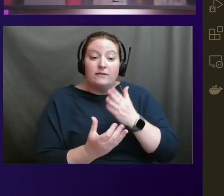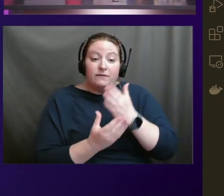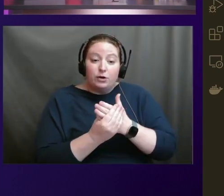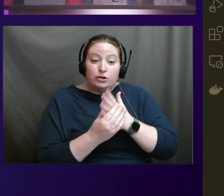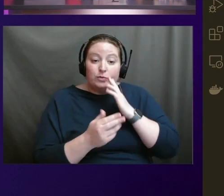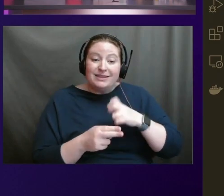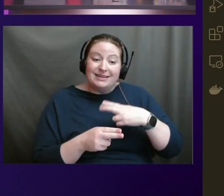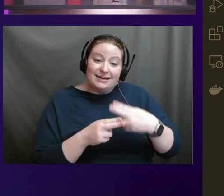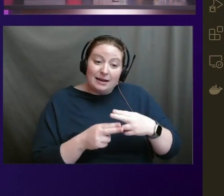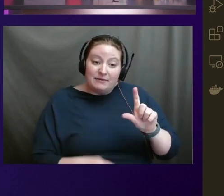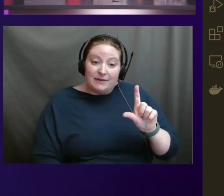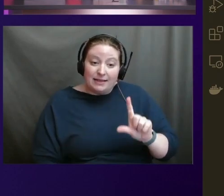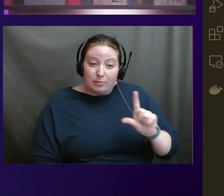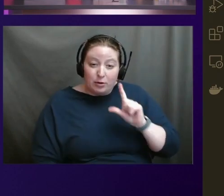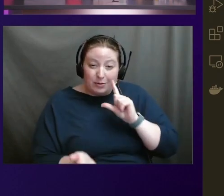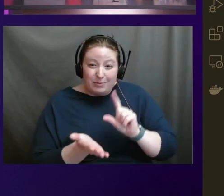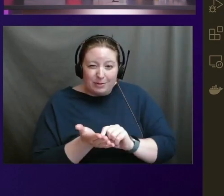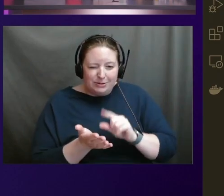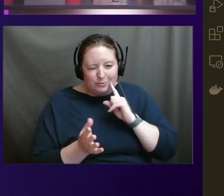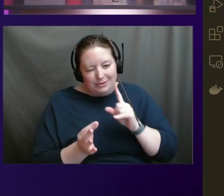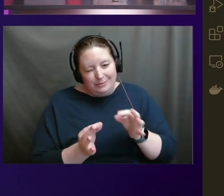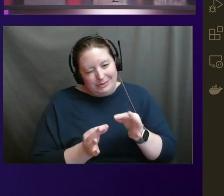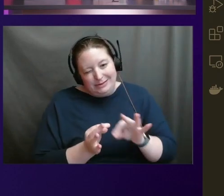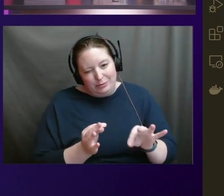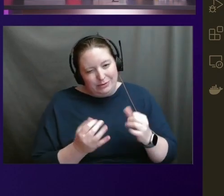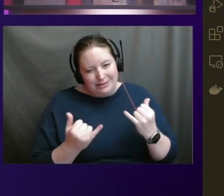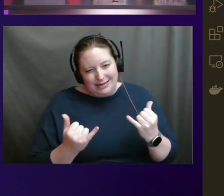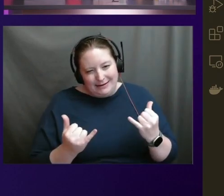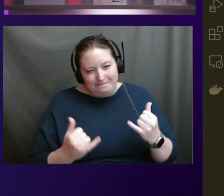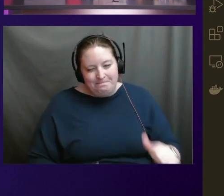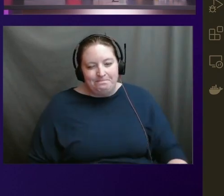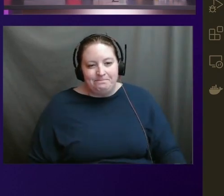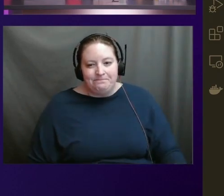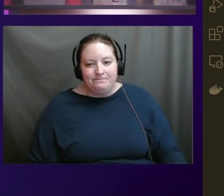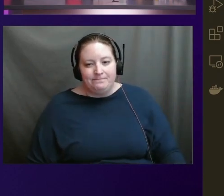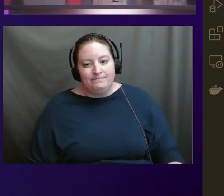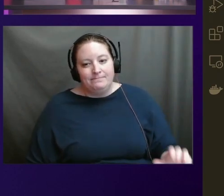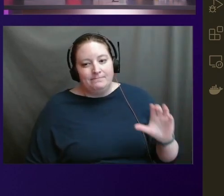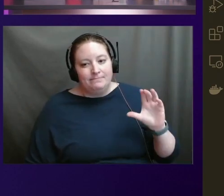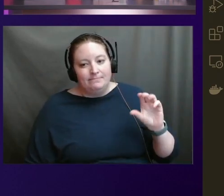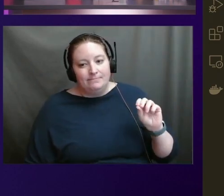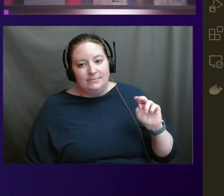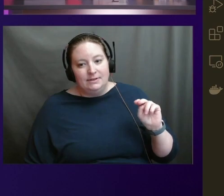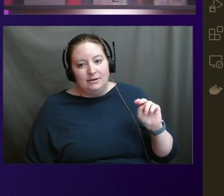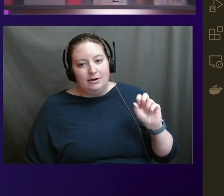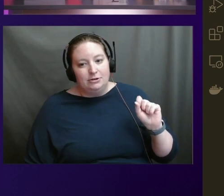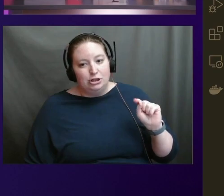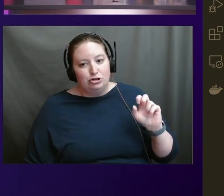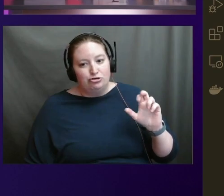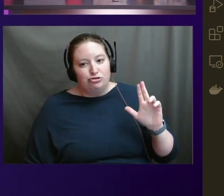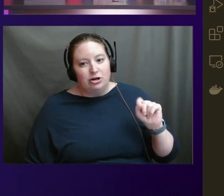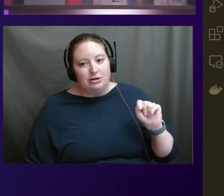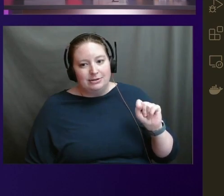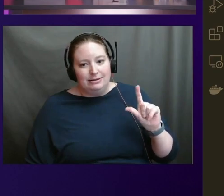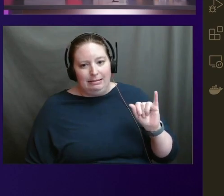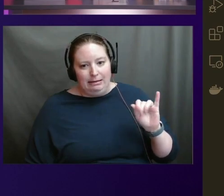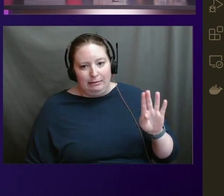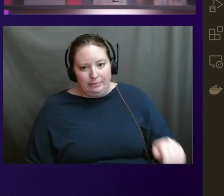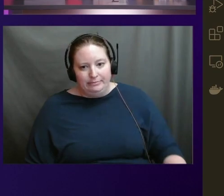publish. We're going to keep it really simple today. Construct lib. Whoops.